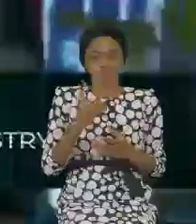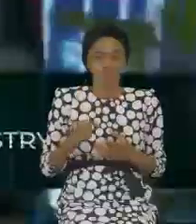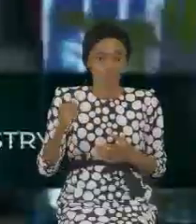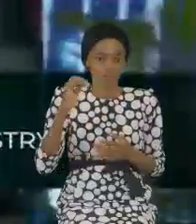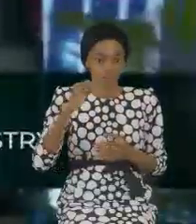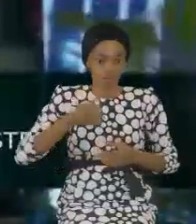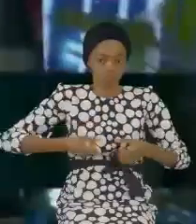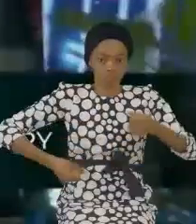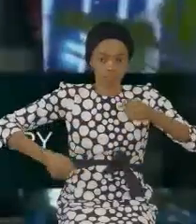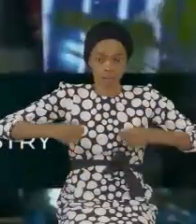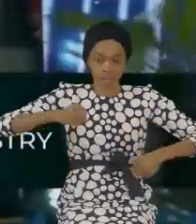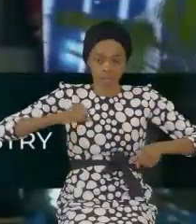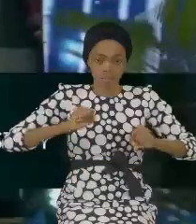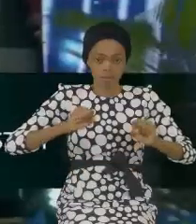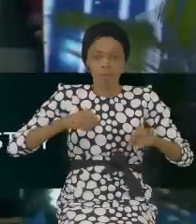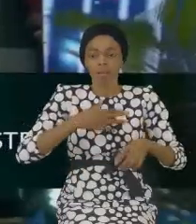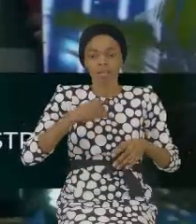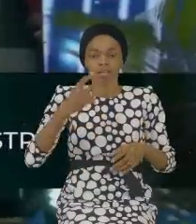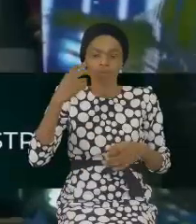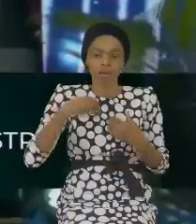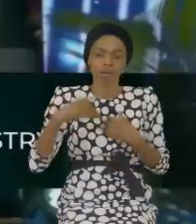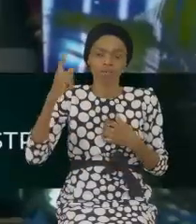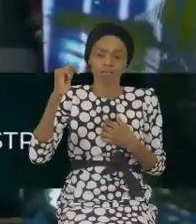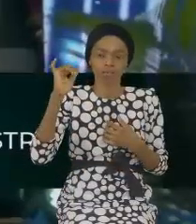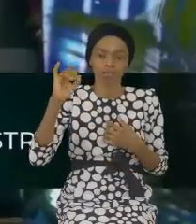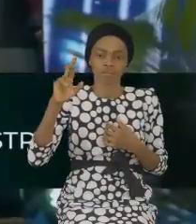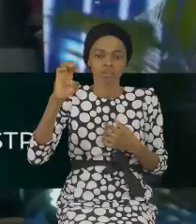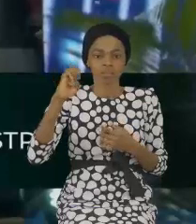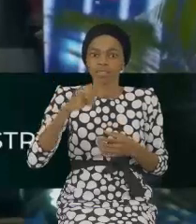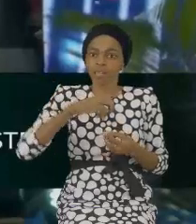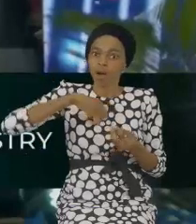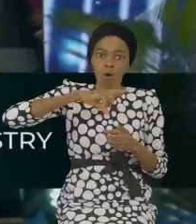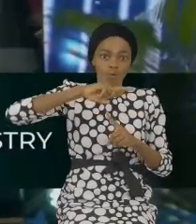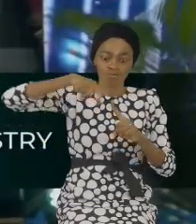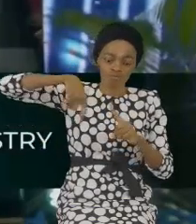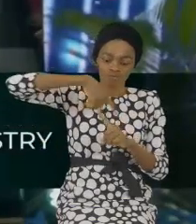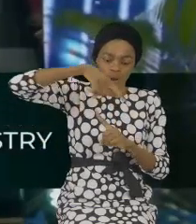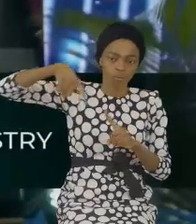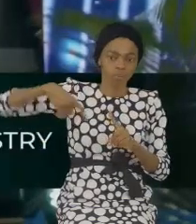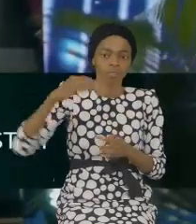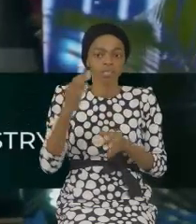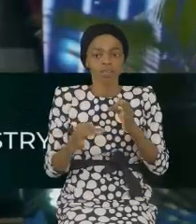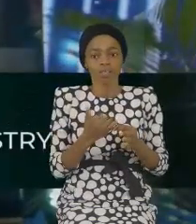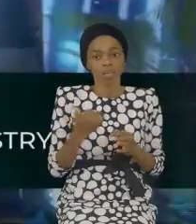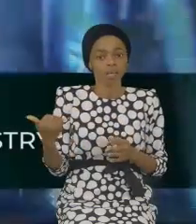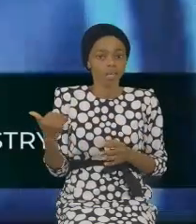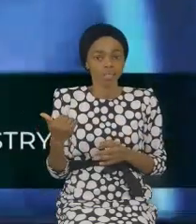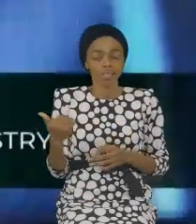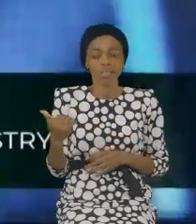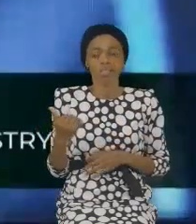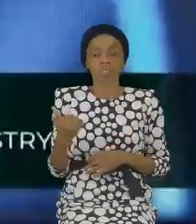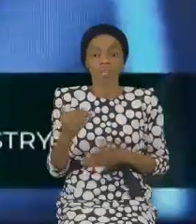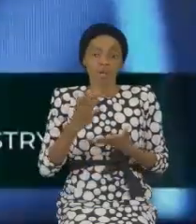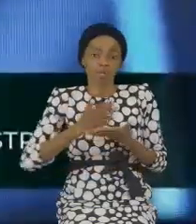bicycle. Now we have the tires there, they're all on. If any spoke is broken, or a part of